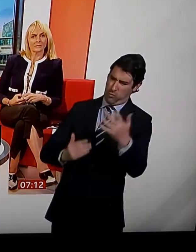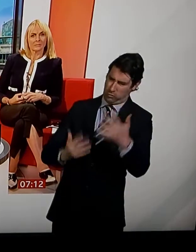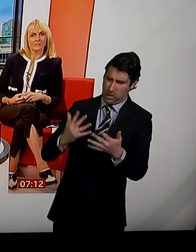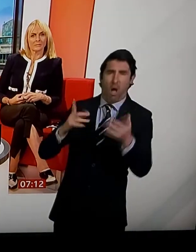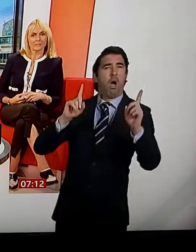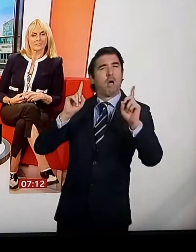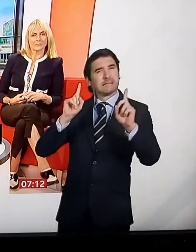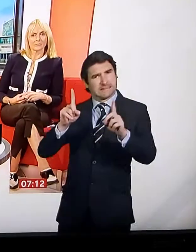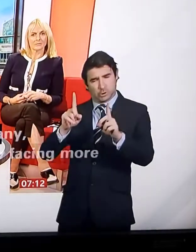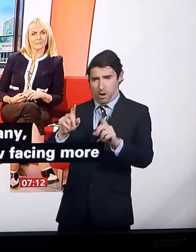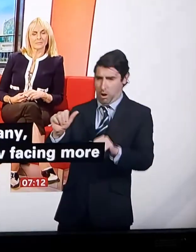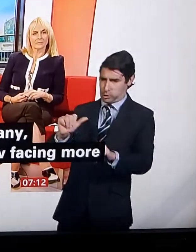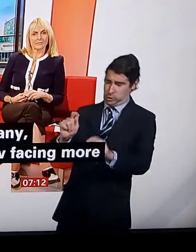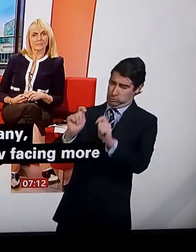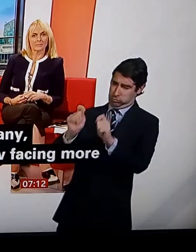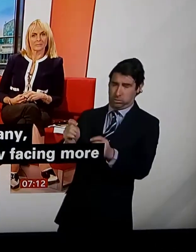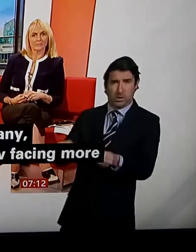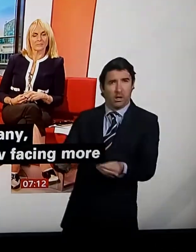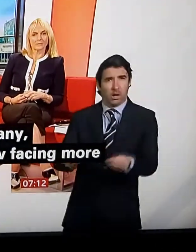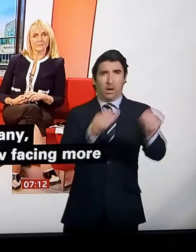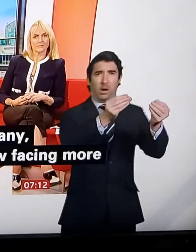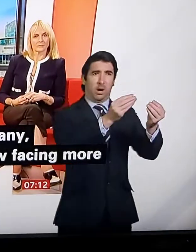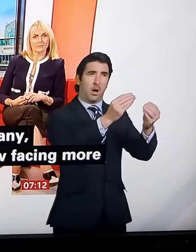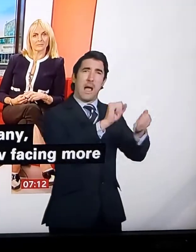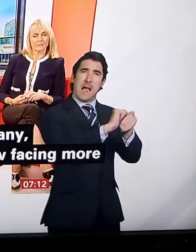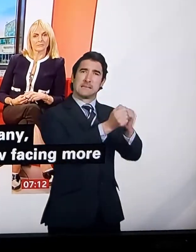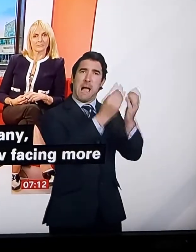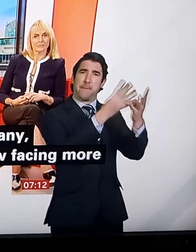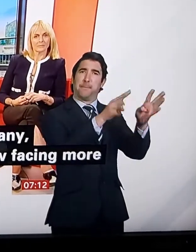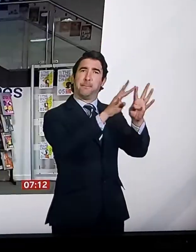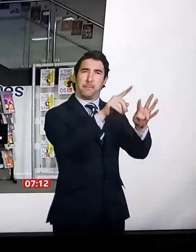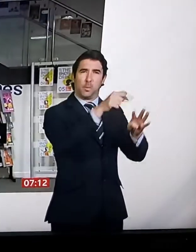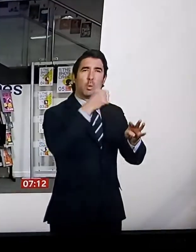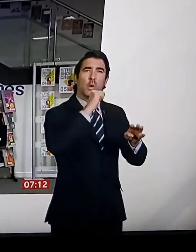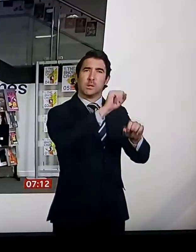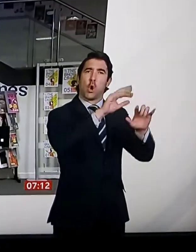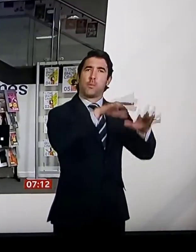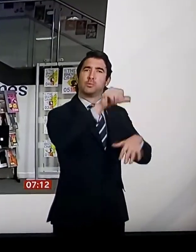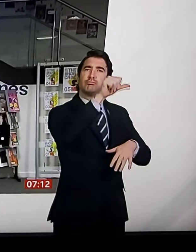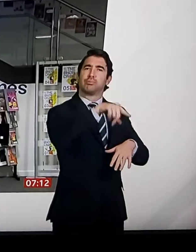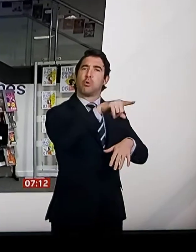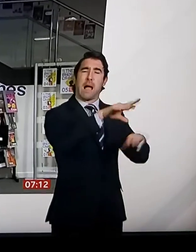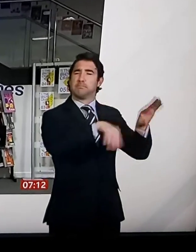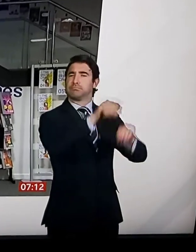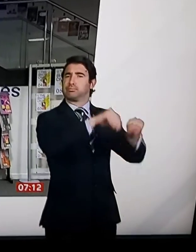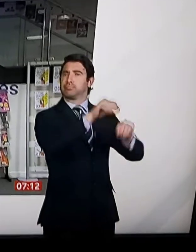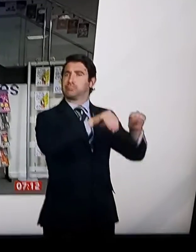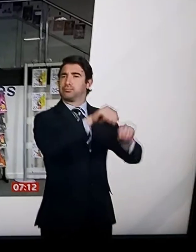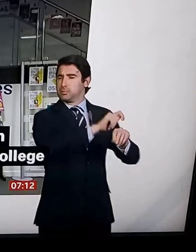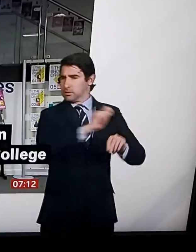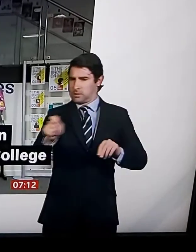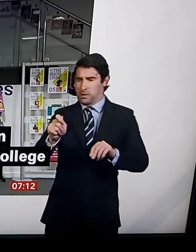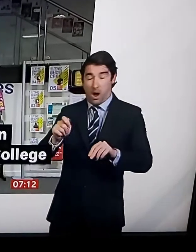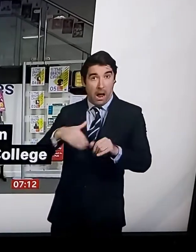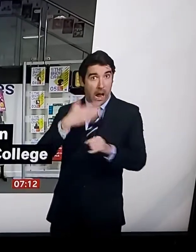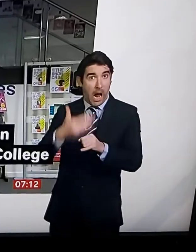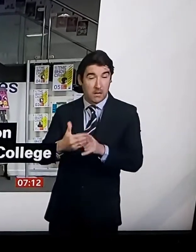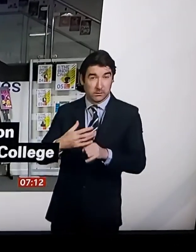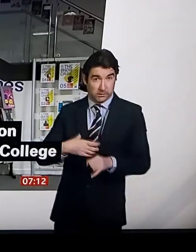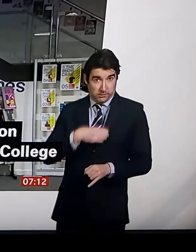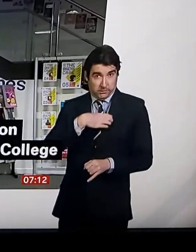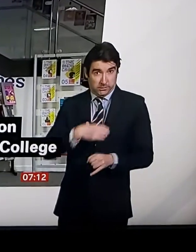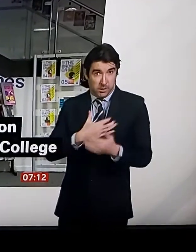some pupils are now facing more uncertainty than before. Let's speak to Dan Johnson, who's at Leyton Sixth Form College in London and